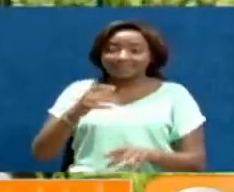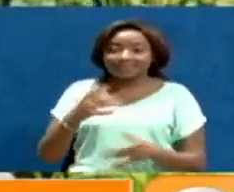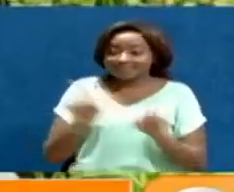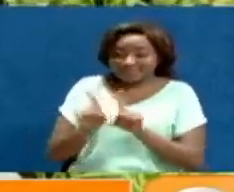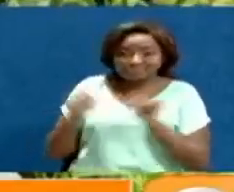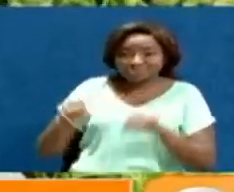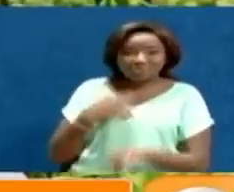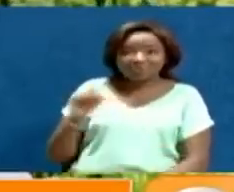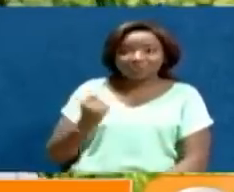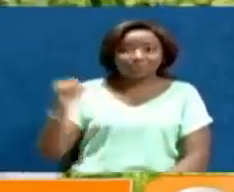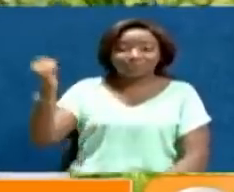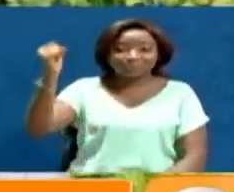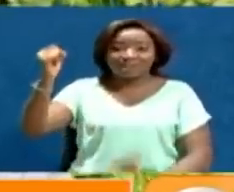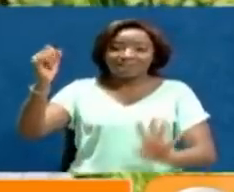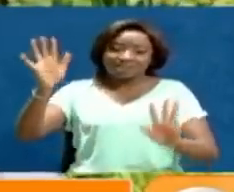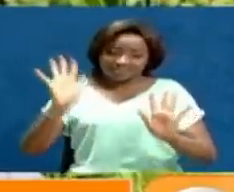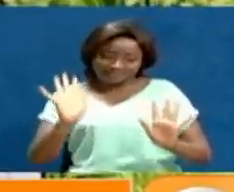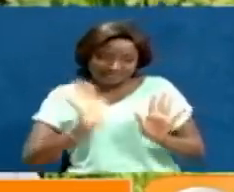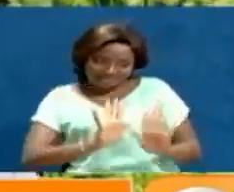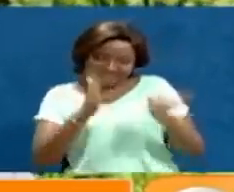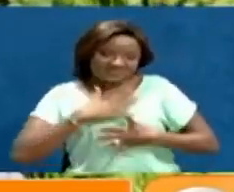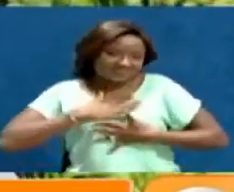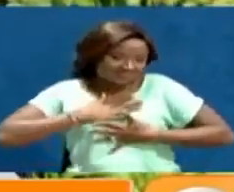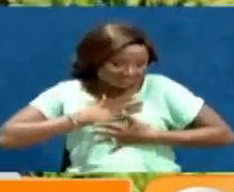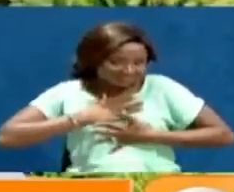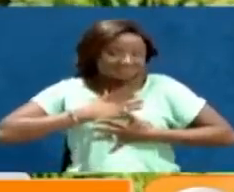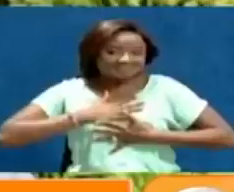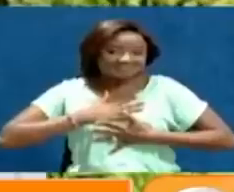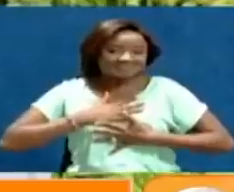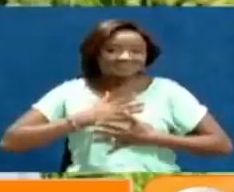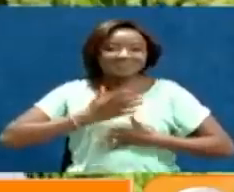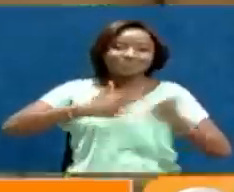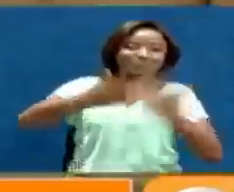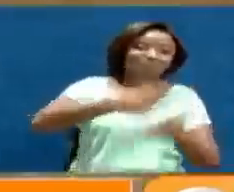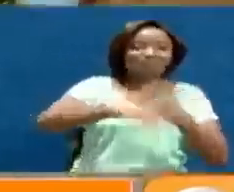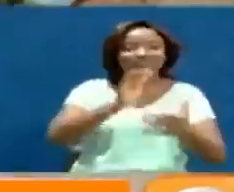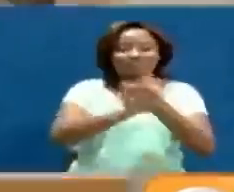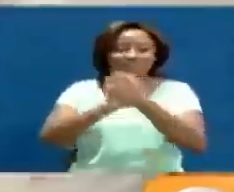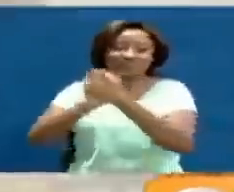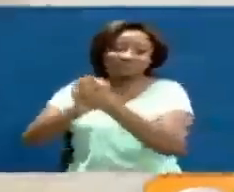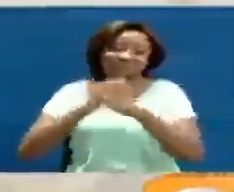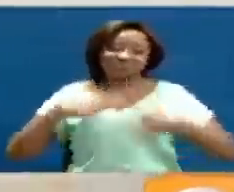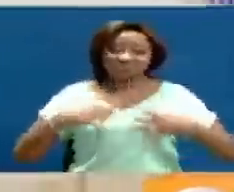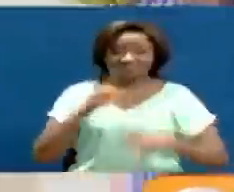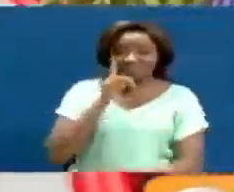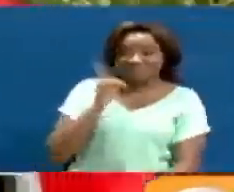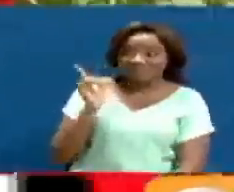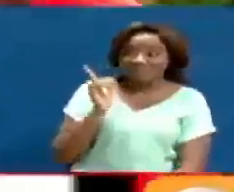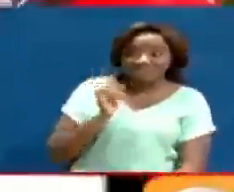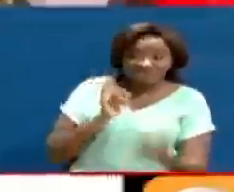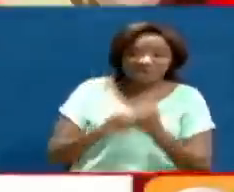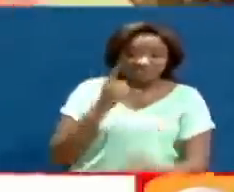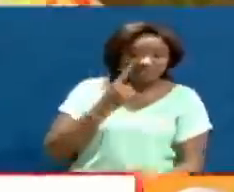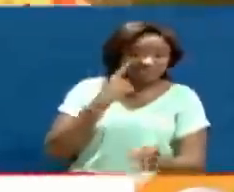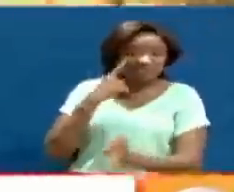this, I just leave him to the people. You would hardly notice her in any event where